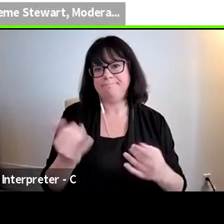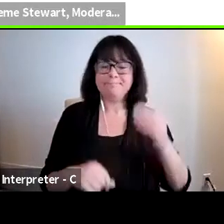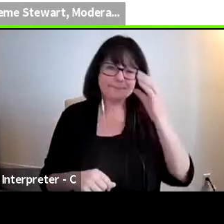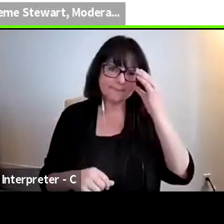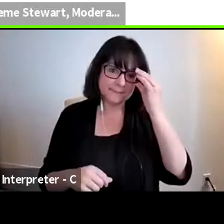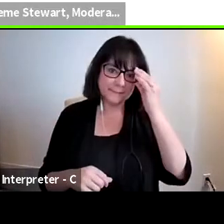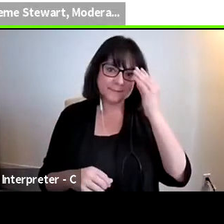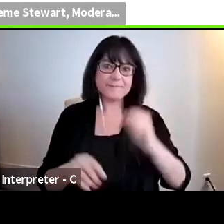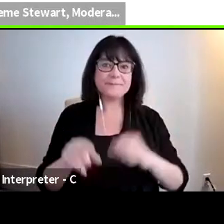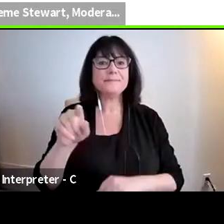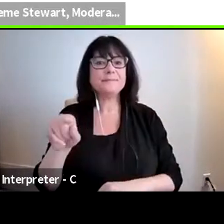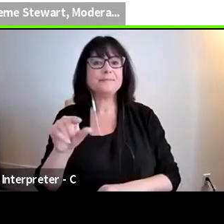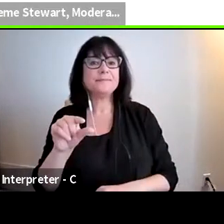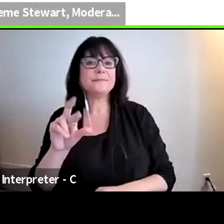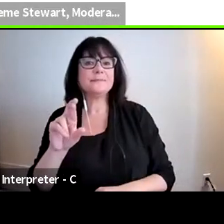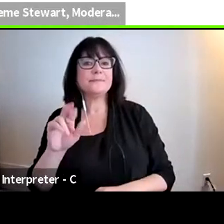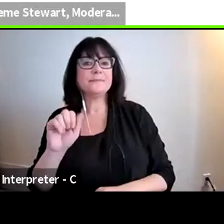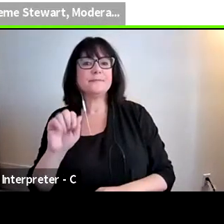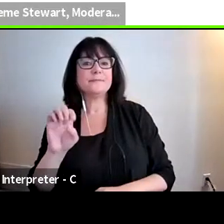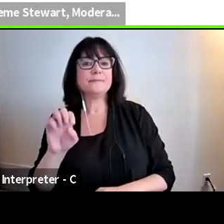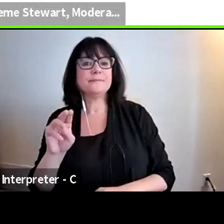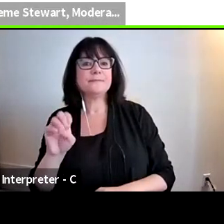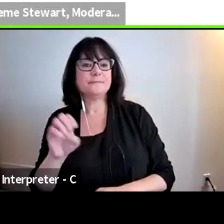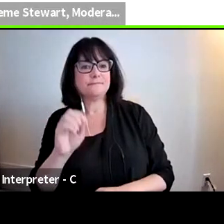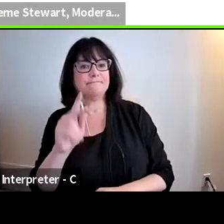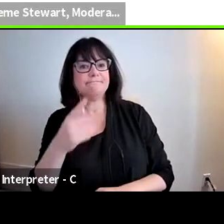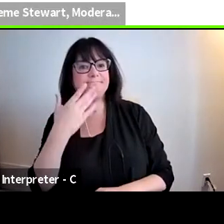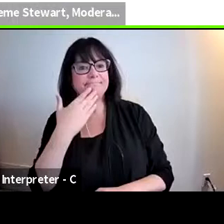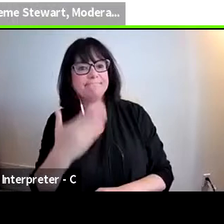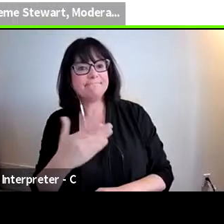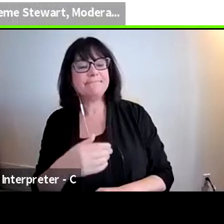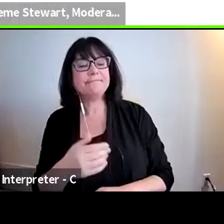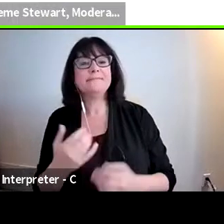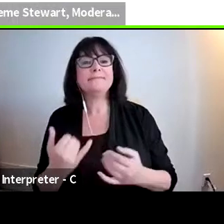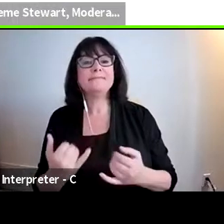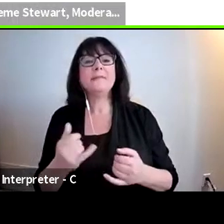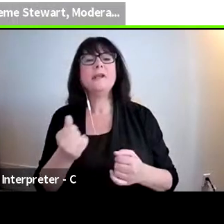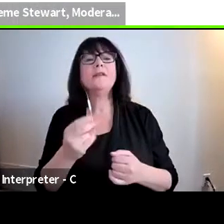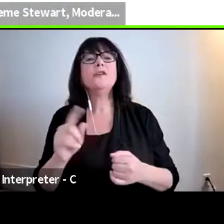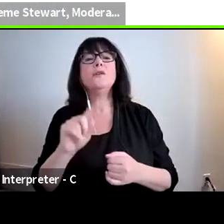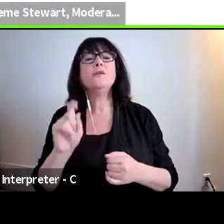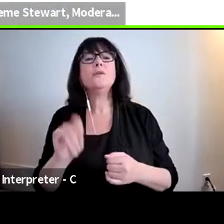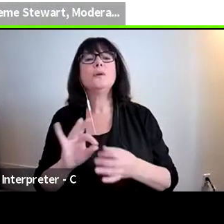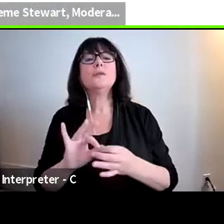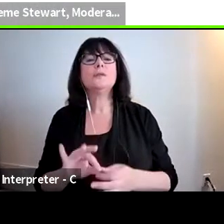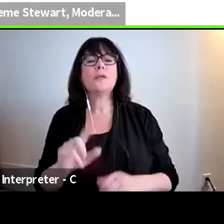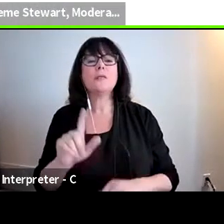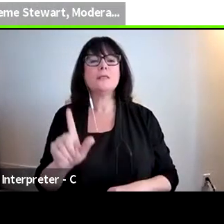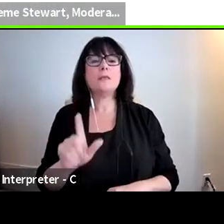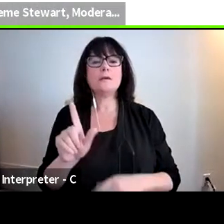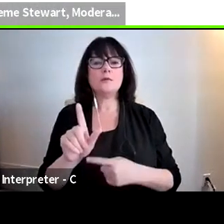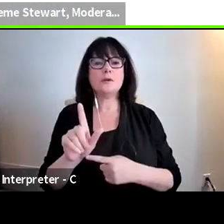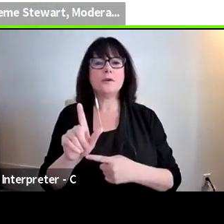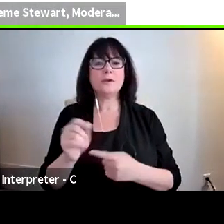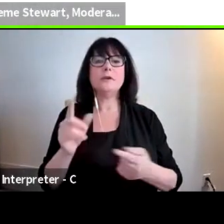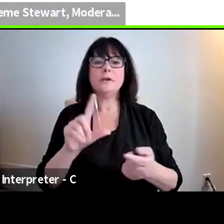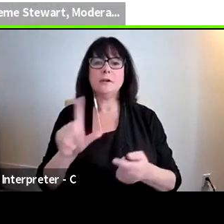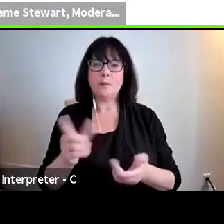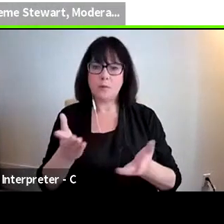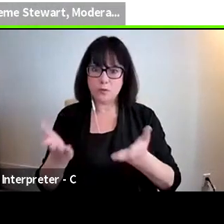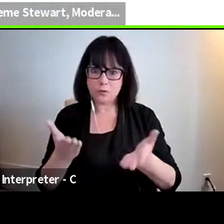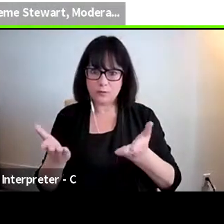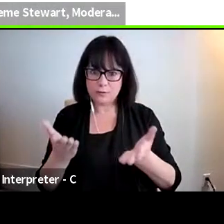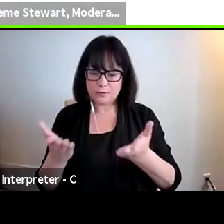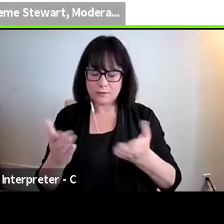All right, thank you very much. And we've had a couple of questions relating to libraries and library services. So right